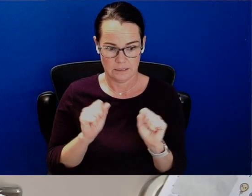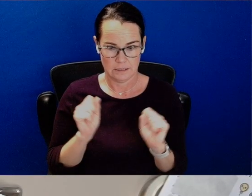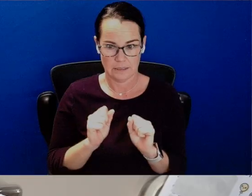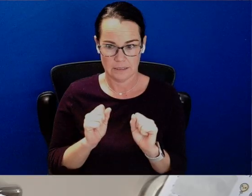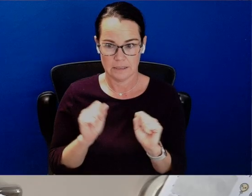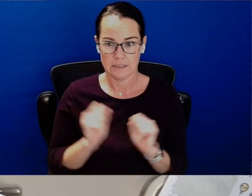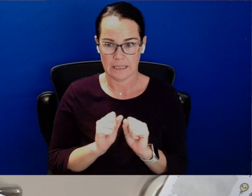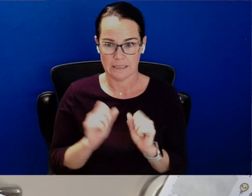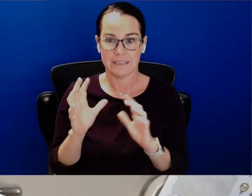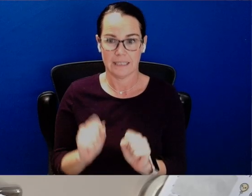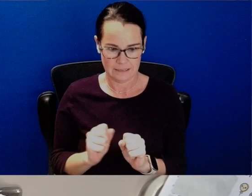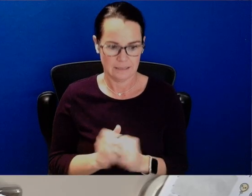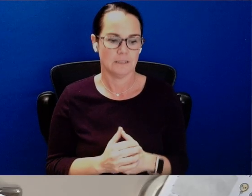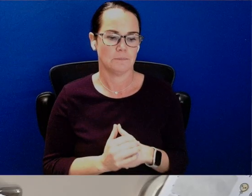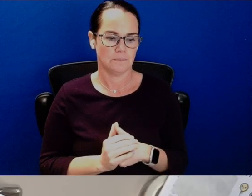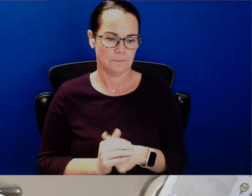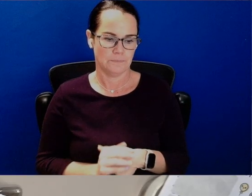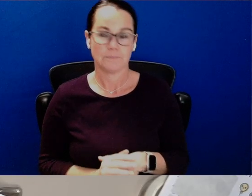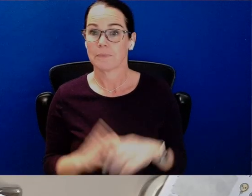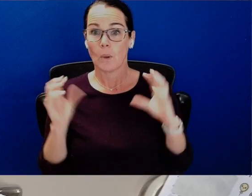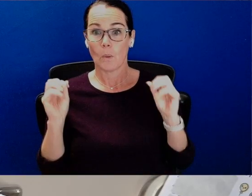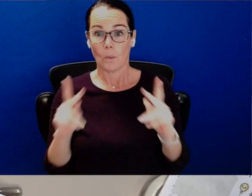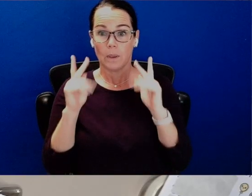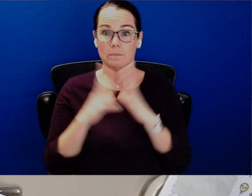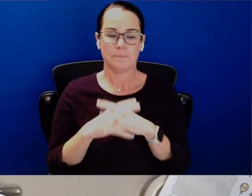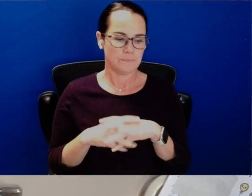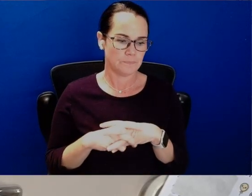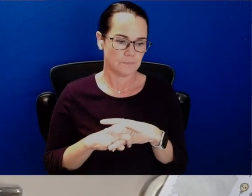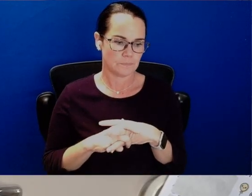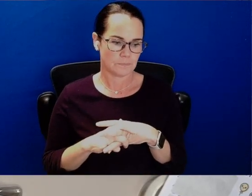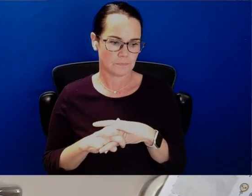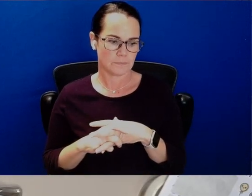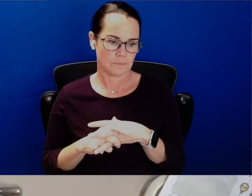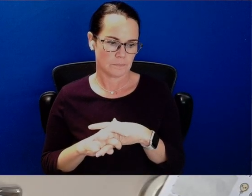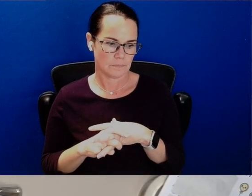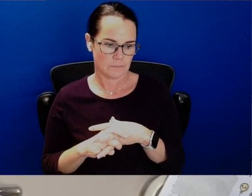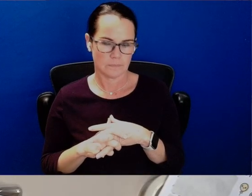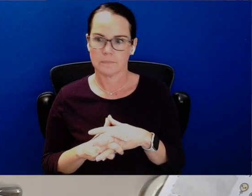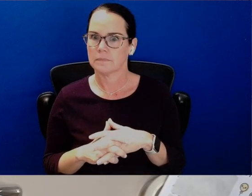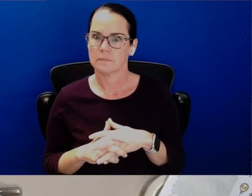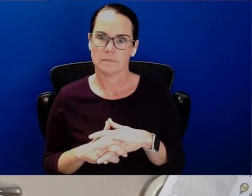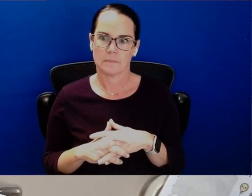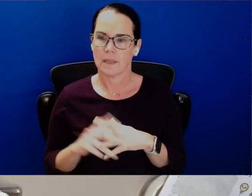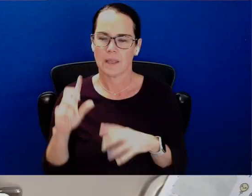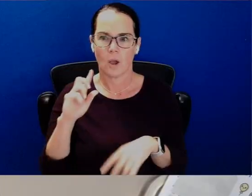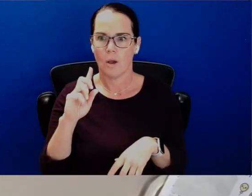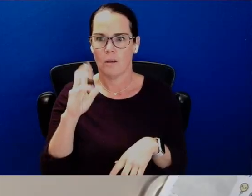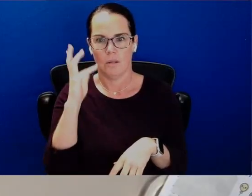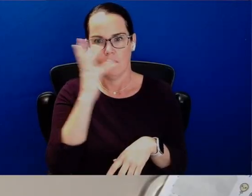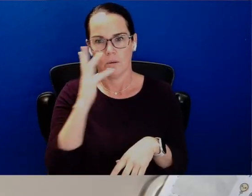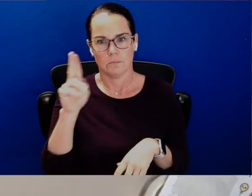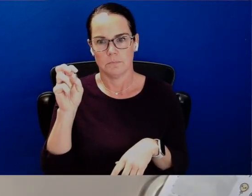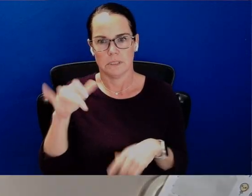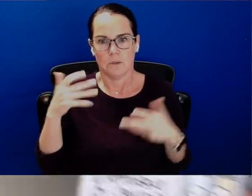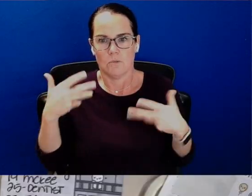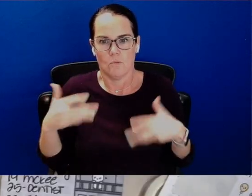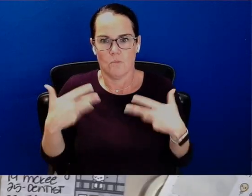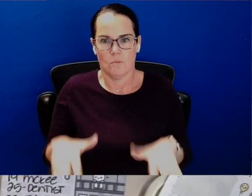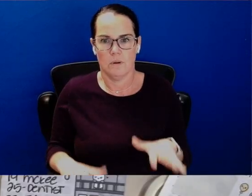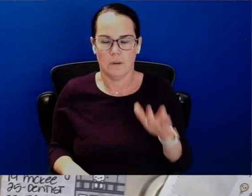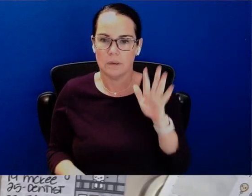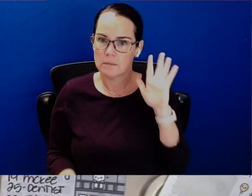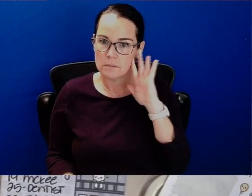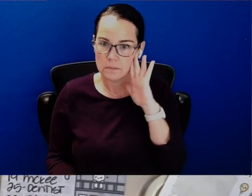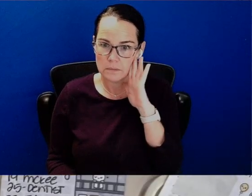Yes, and yes, and yes. All right, so there, God, that already looks busy.